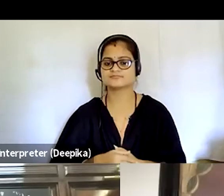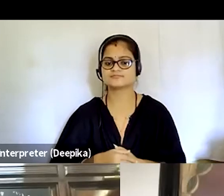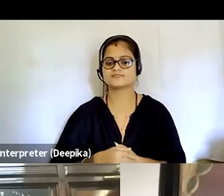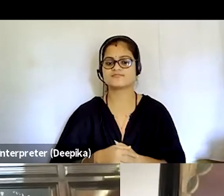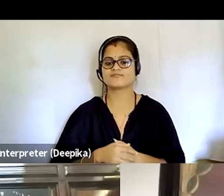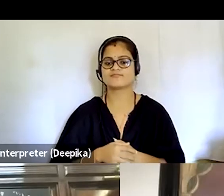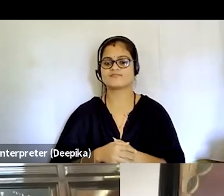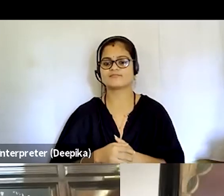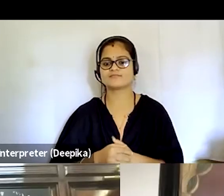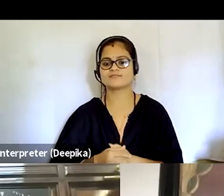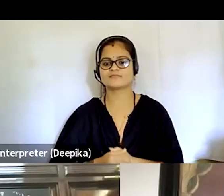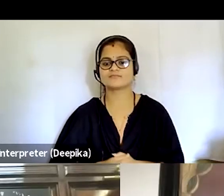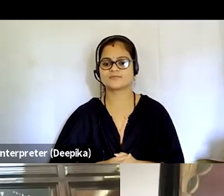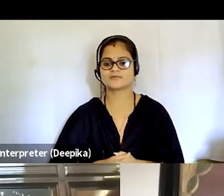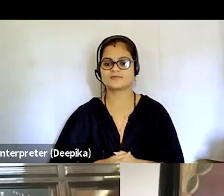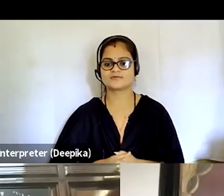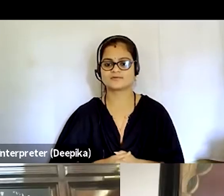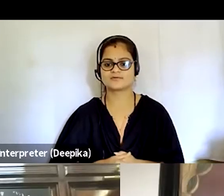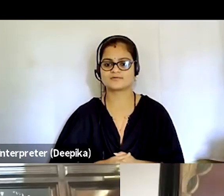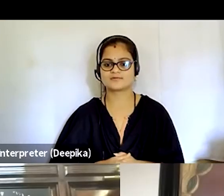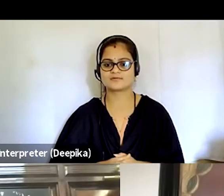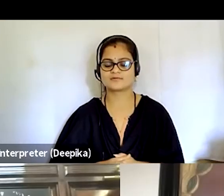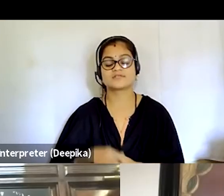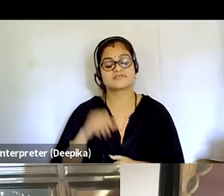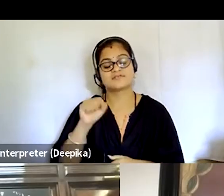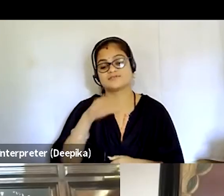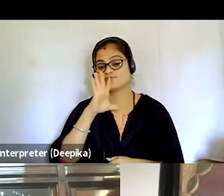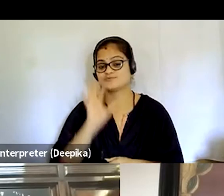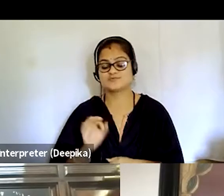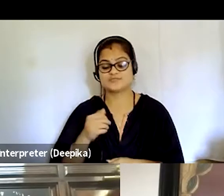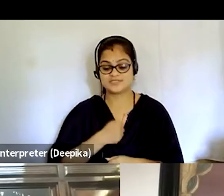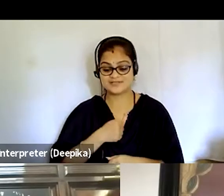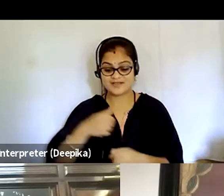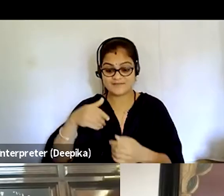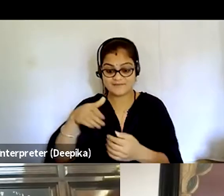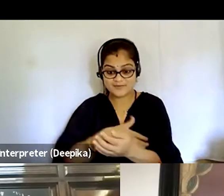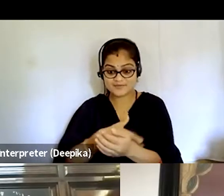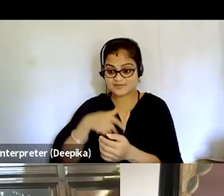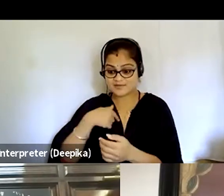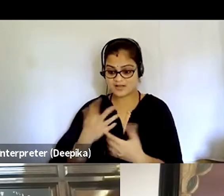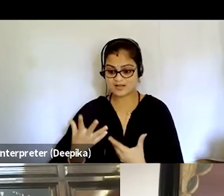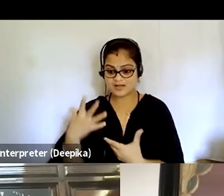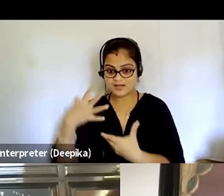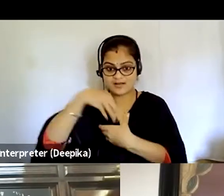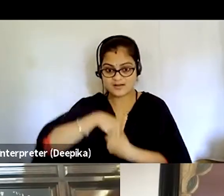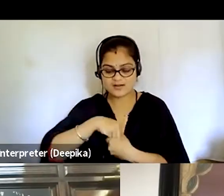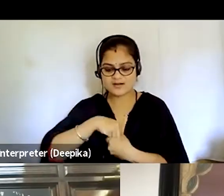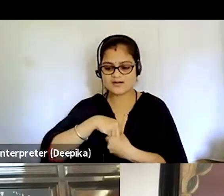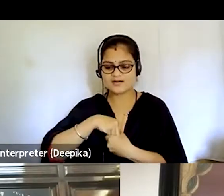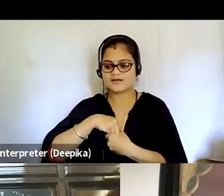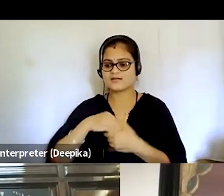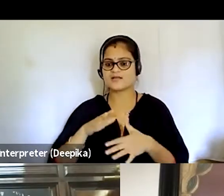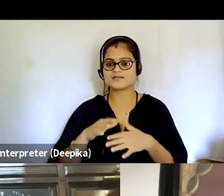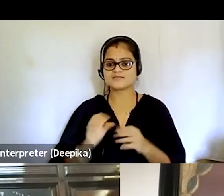Yeah, I'd say that there was a big shift in my musical journey. I mean, I come from a family of musicians.